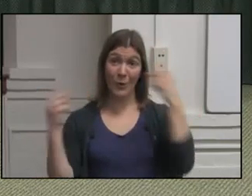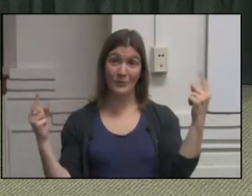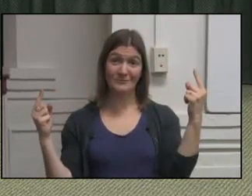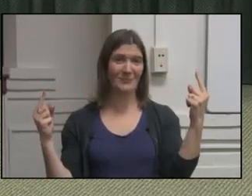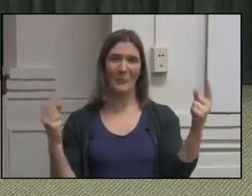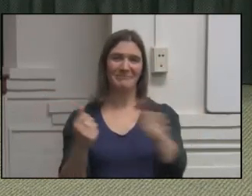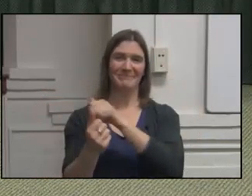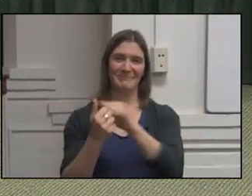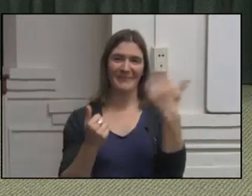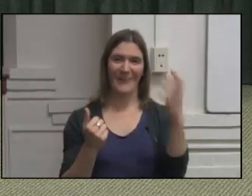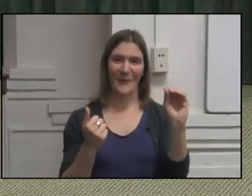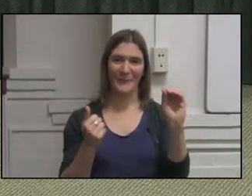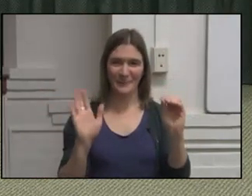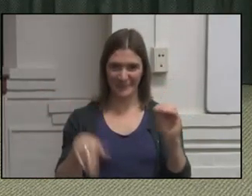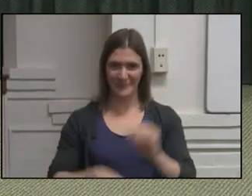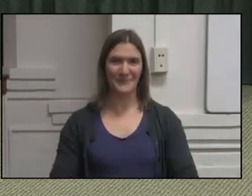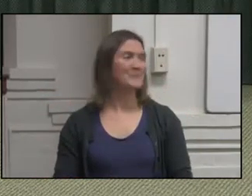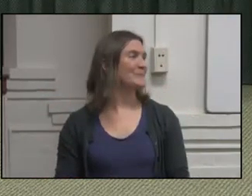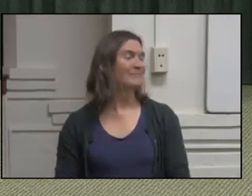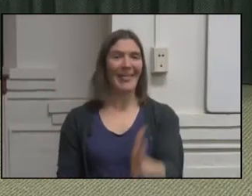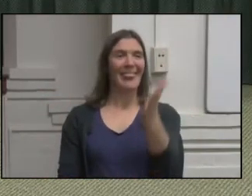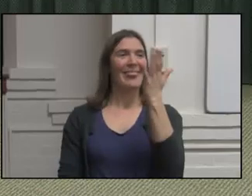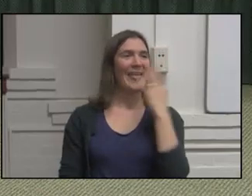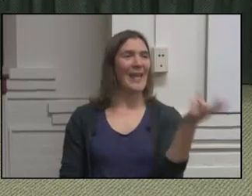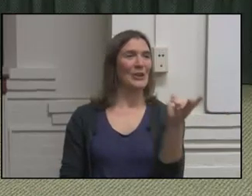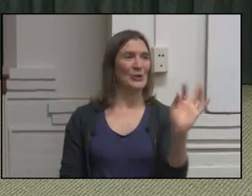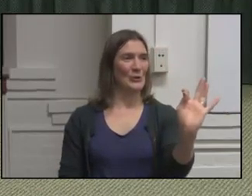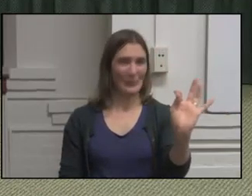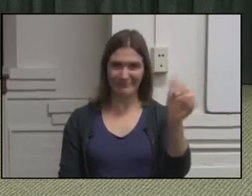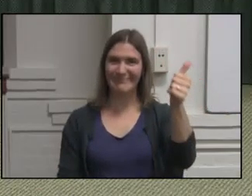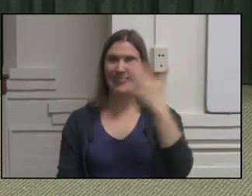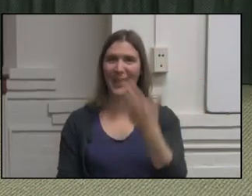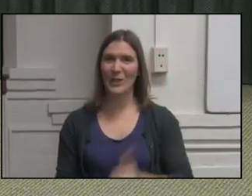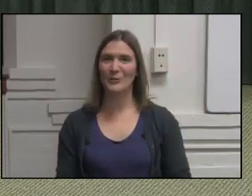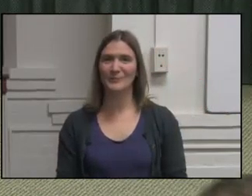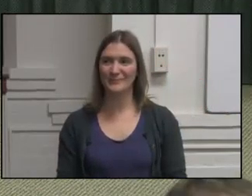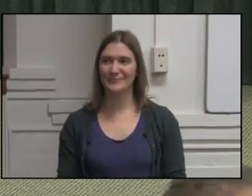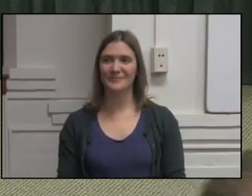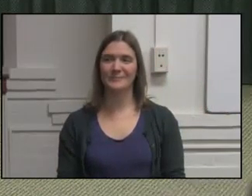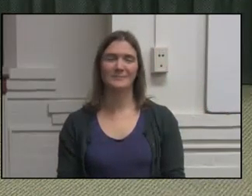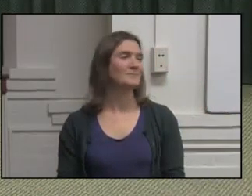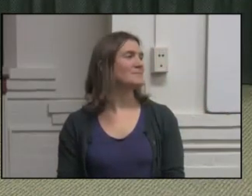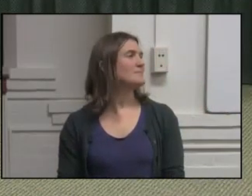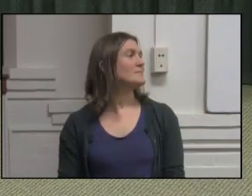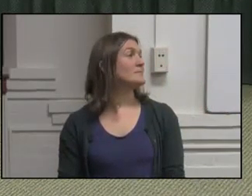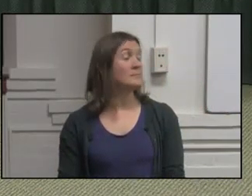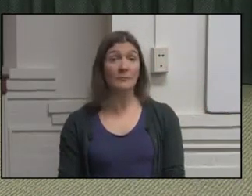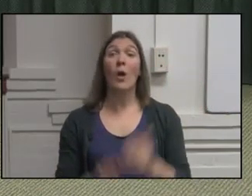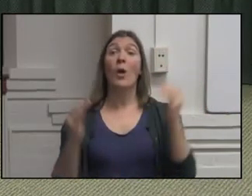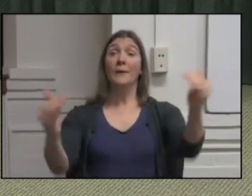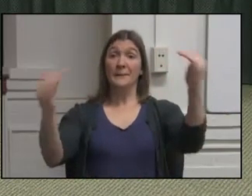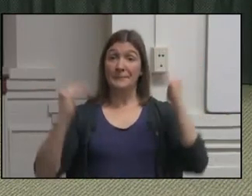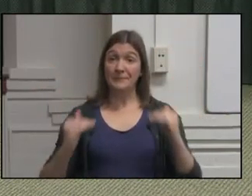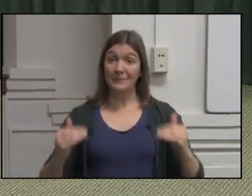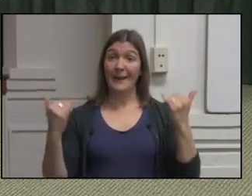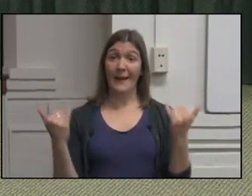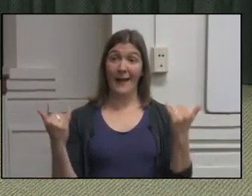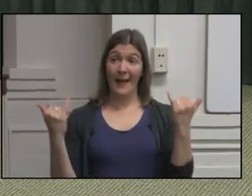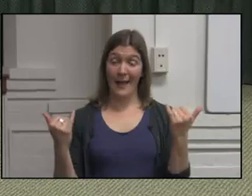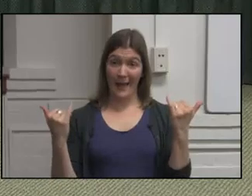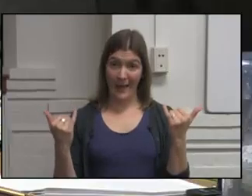opposed? Motion carries. Thank you, Orly and Anne. Thank you so much. You're welcome. Thanks. Thanks, guys. All right. At this time, we move